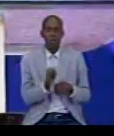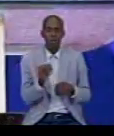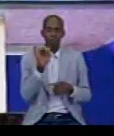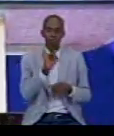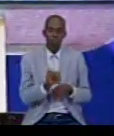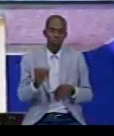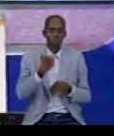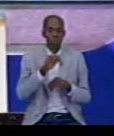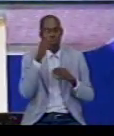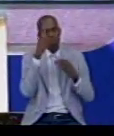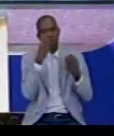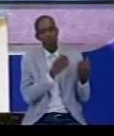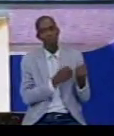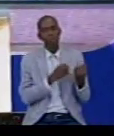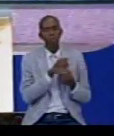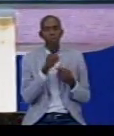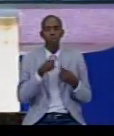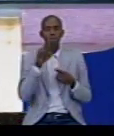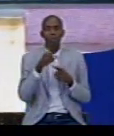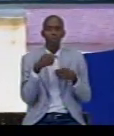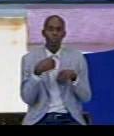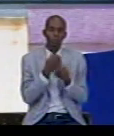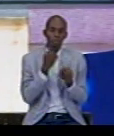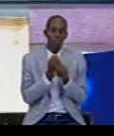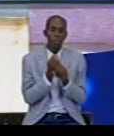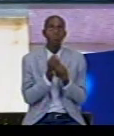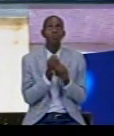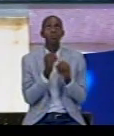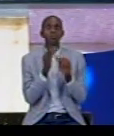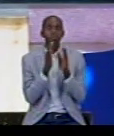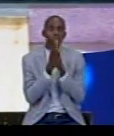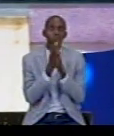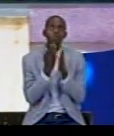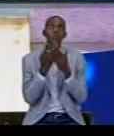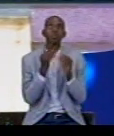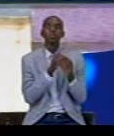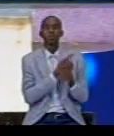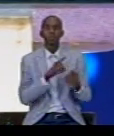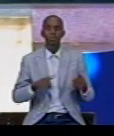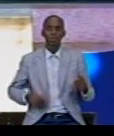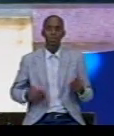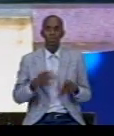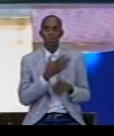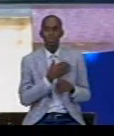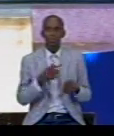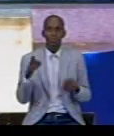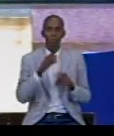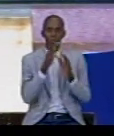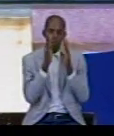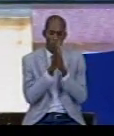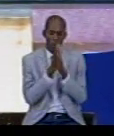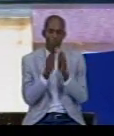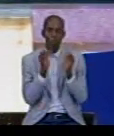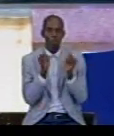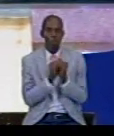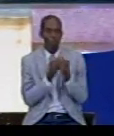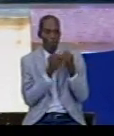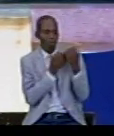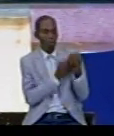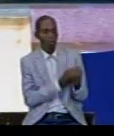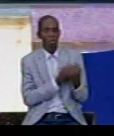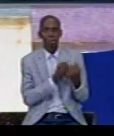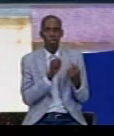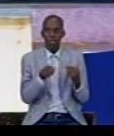faith when you make petition before the Lord. And then you pray with confidence.